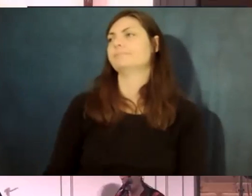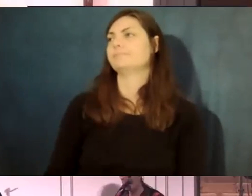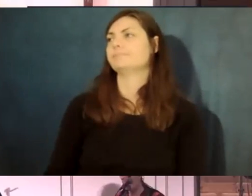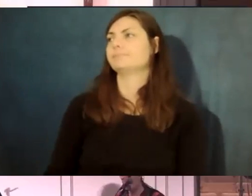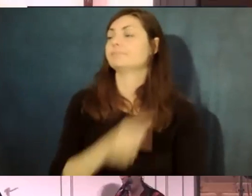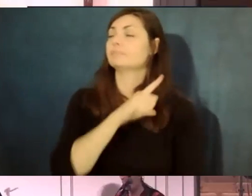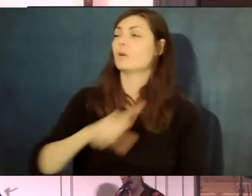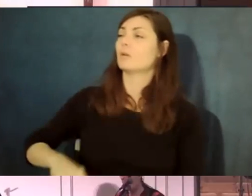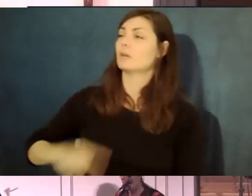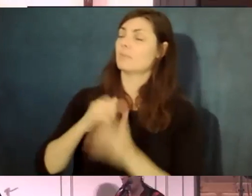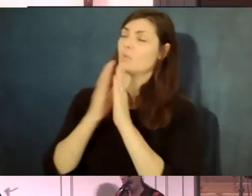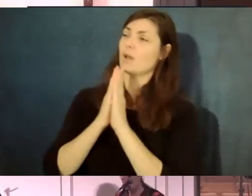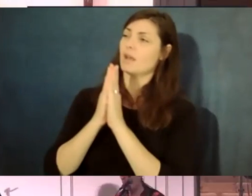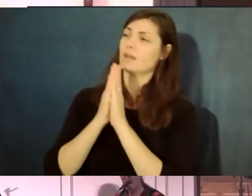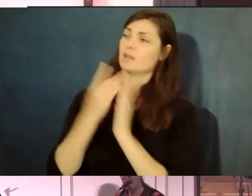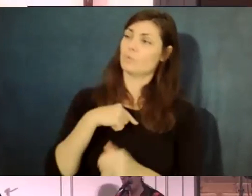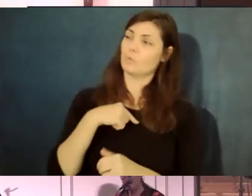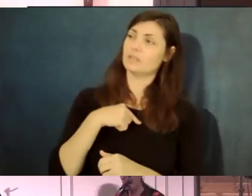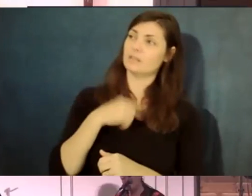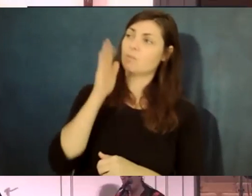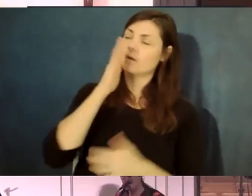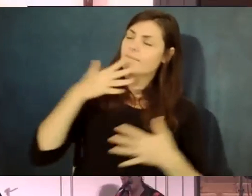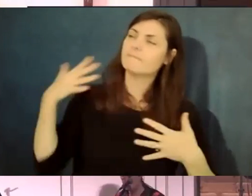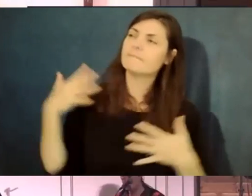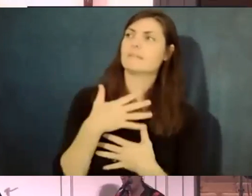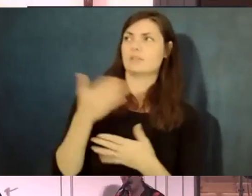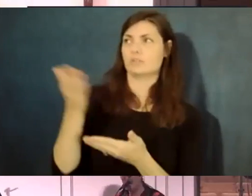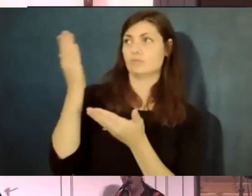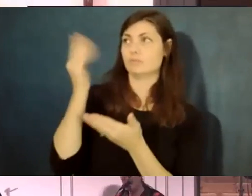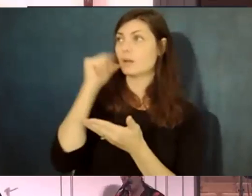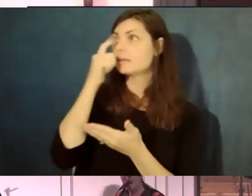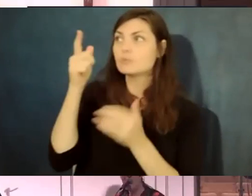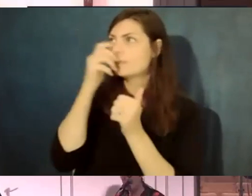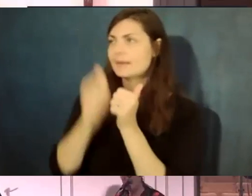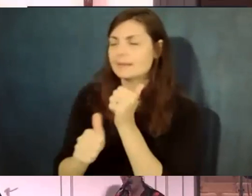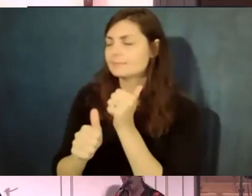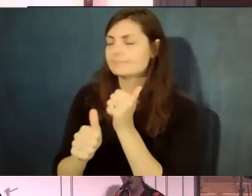But I pray we would fear you. Not because you're mean,